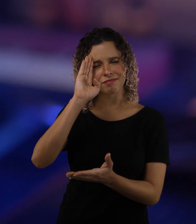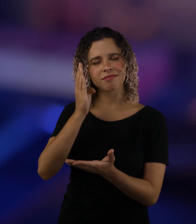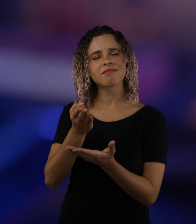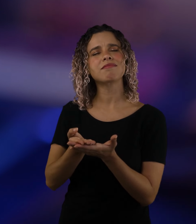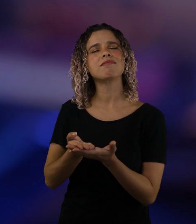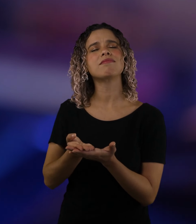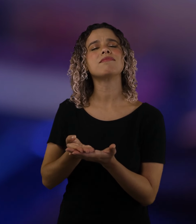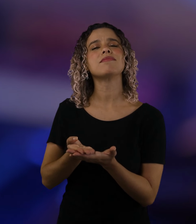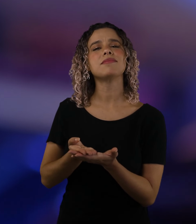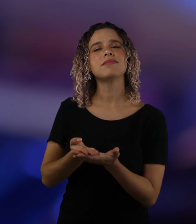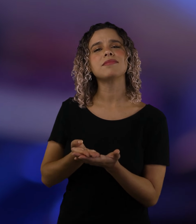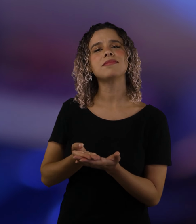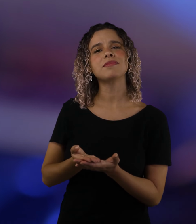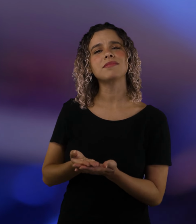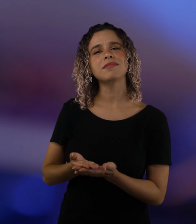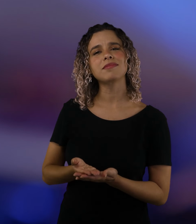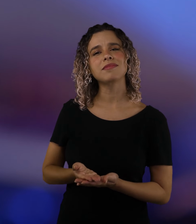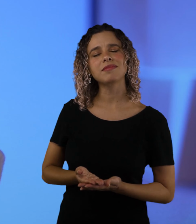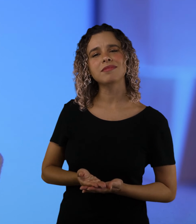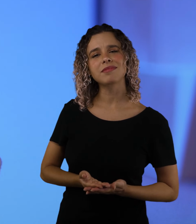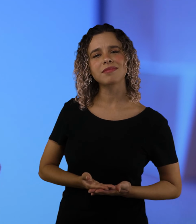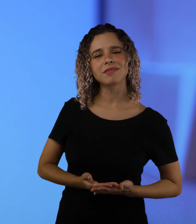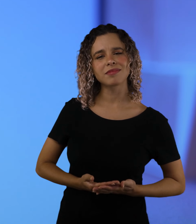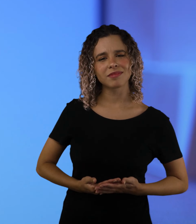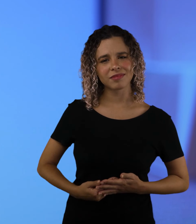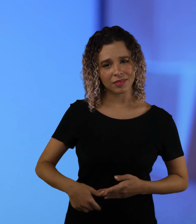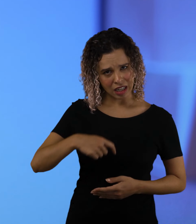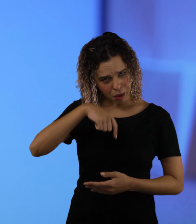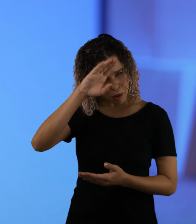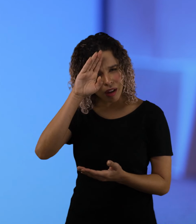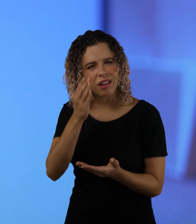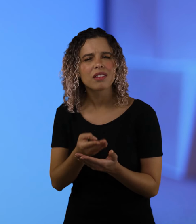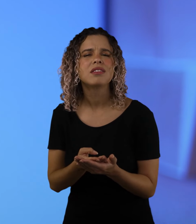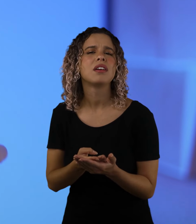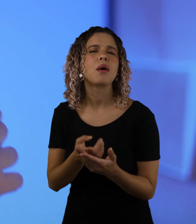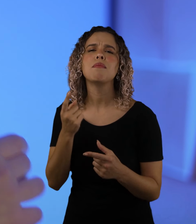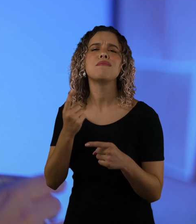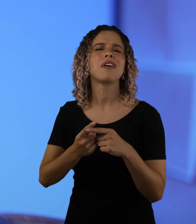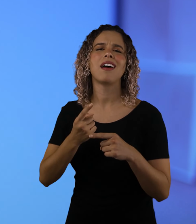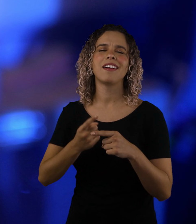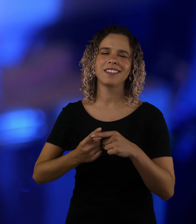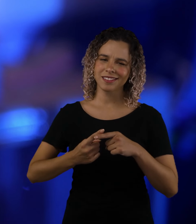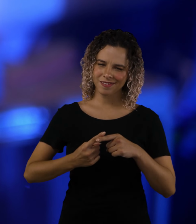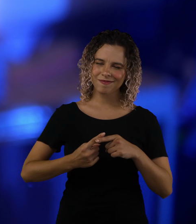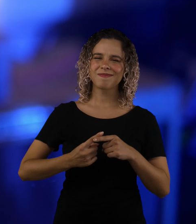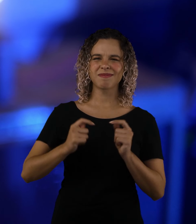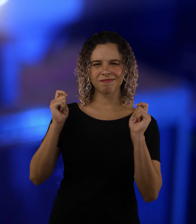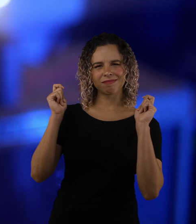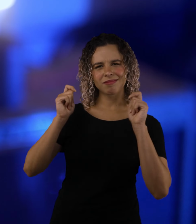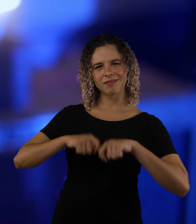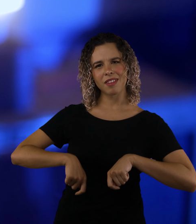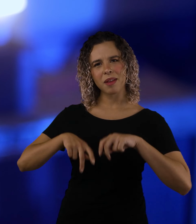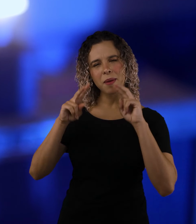I believe. Toco um violão de tampo escuro. And I believe, 'cause I can